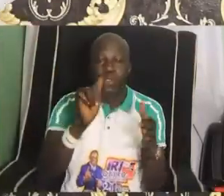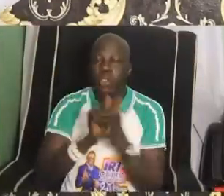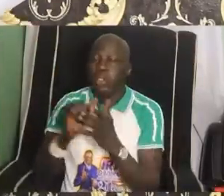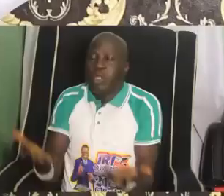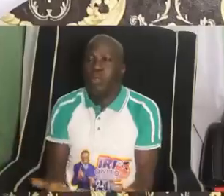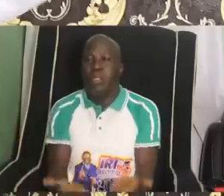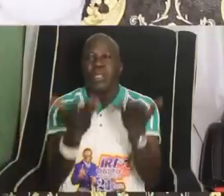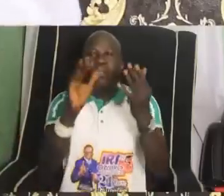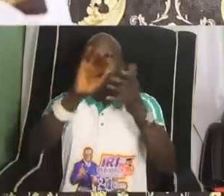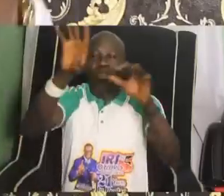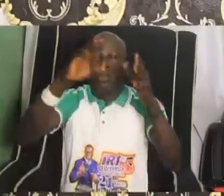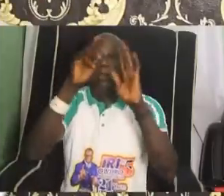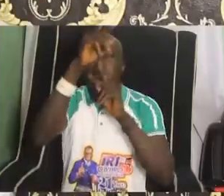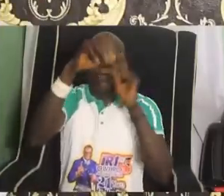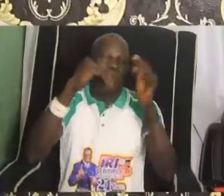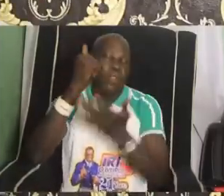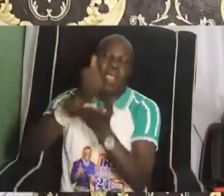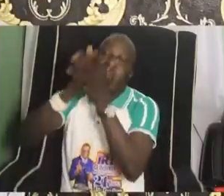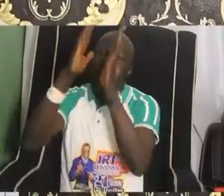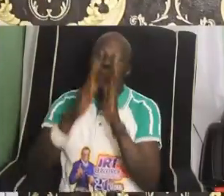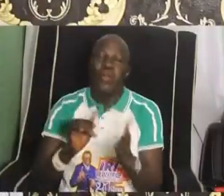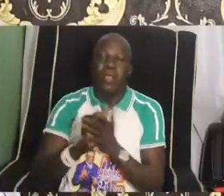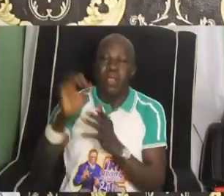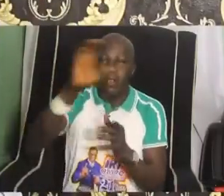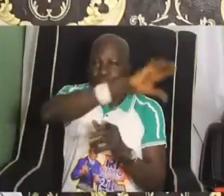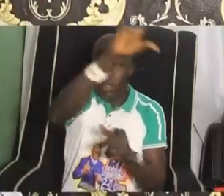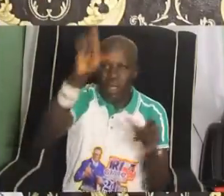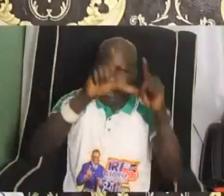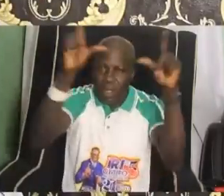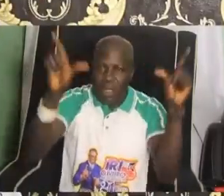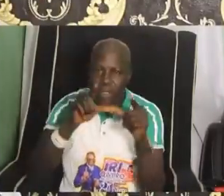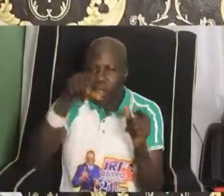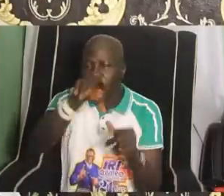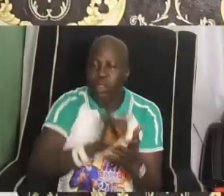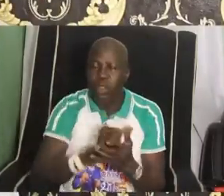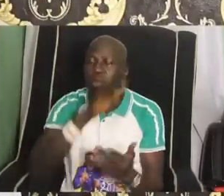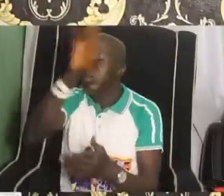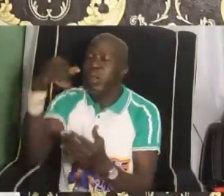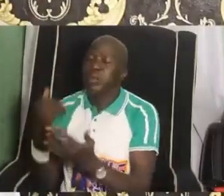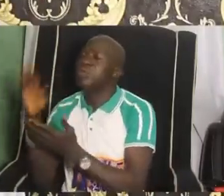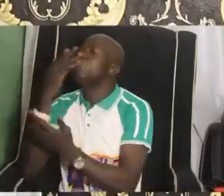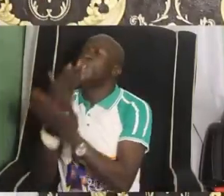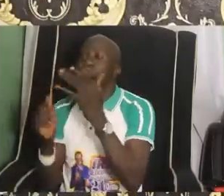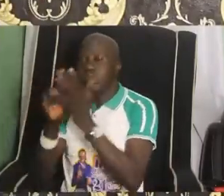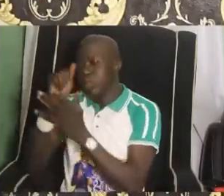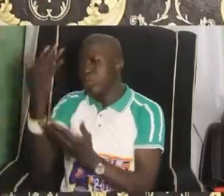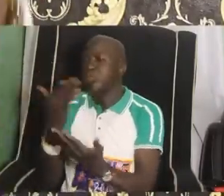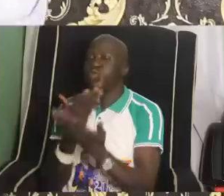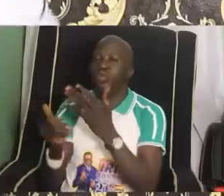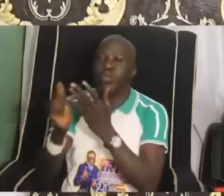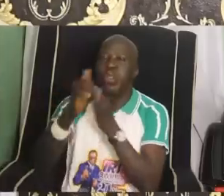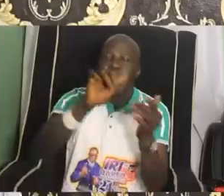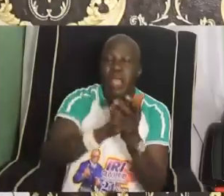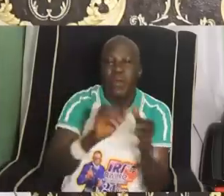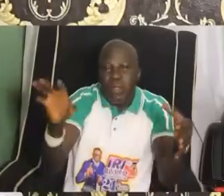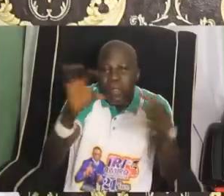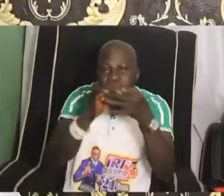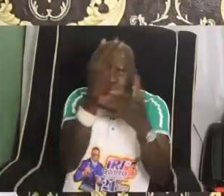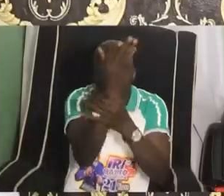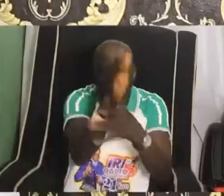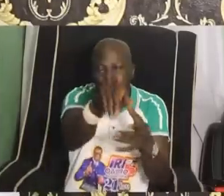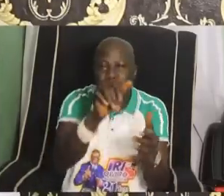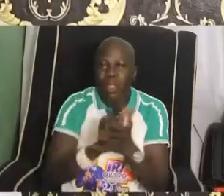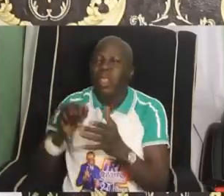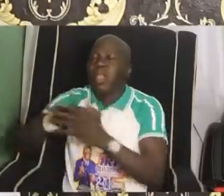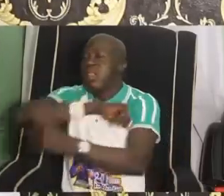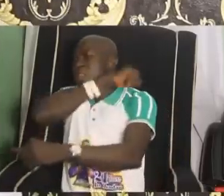you. Rise for your help. Ama awa ori. We will locate you. Ama afika yo lo wo. And give you something good. You will get